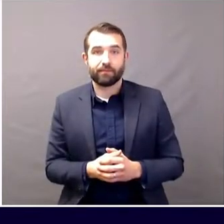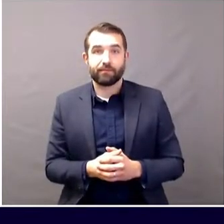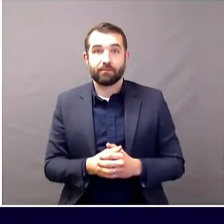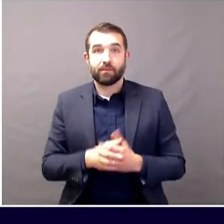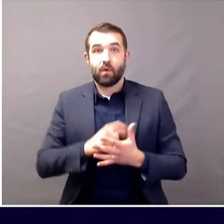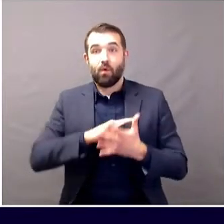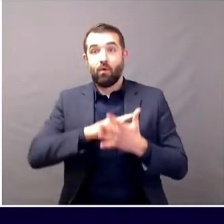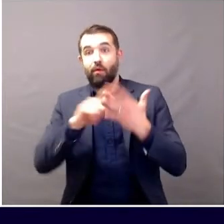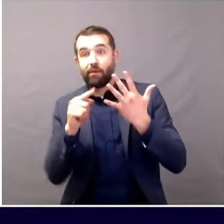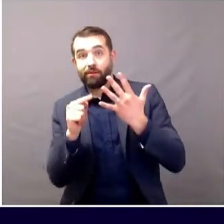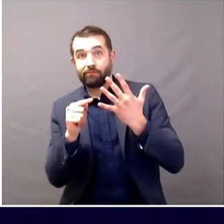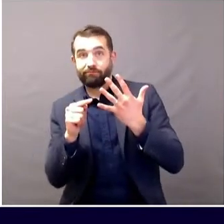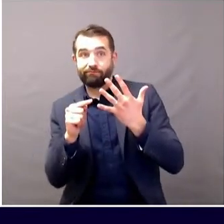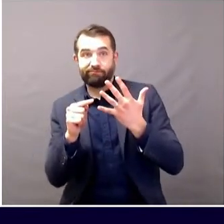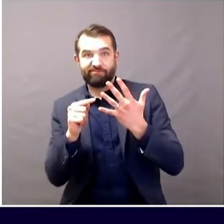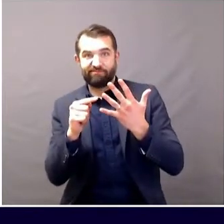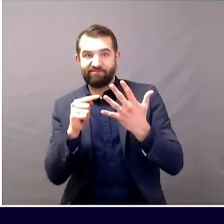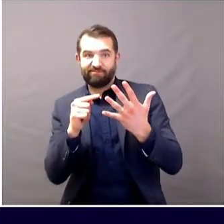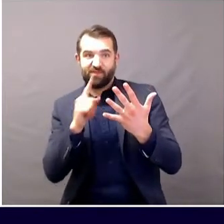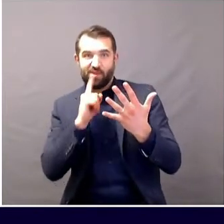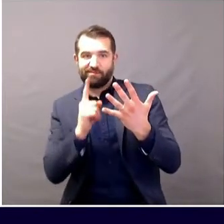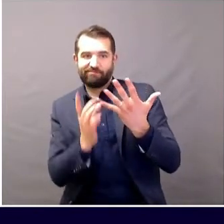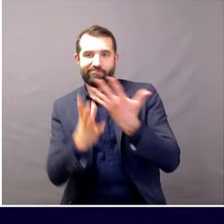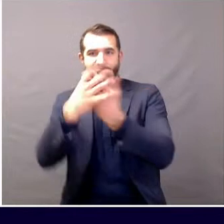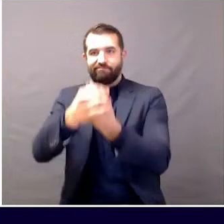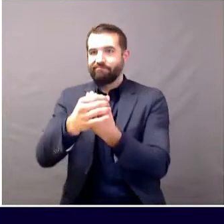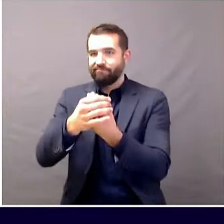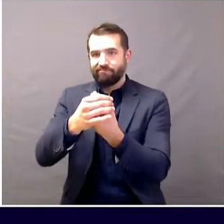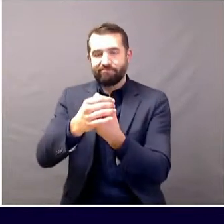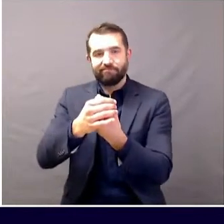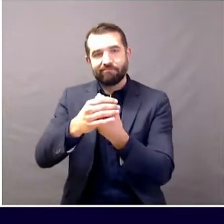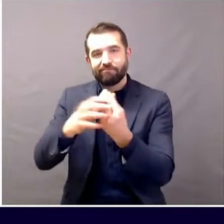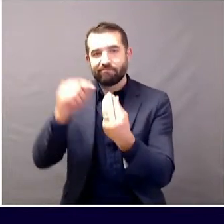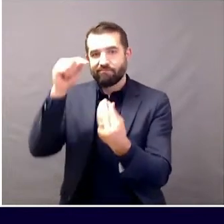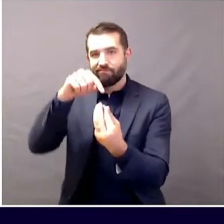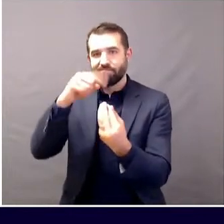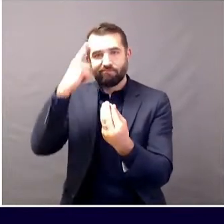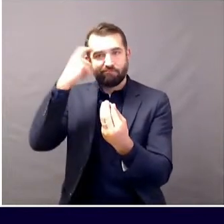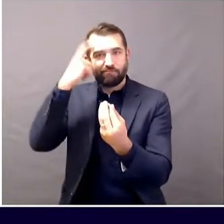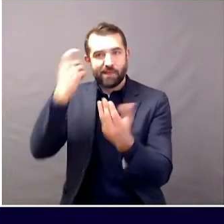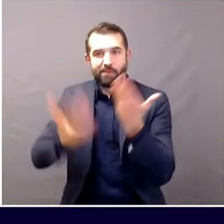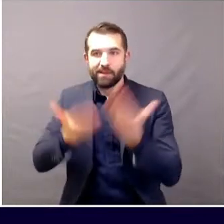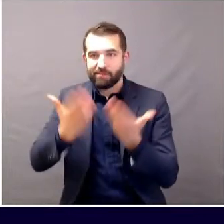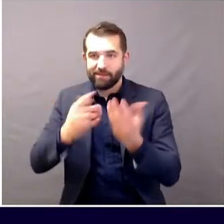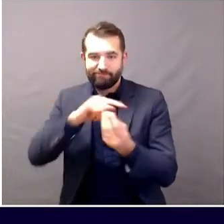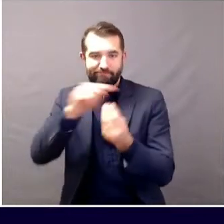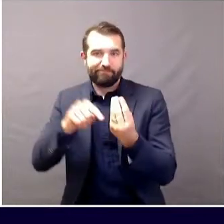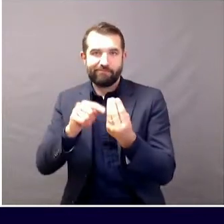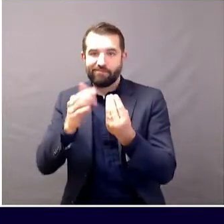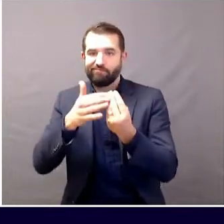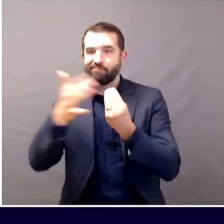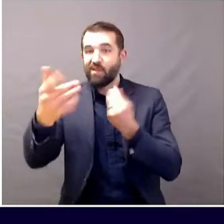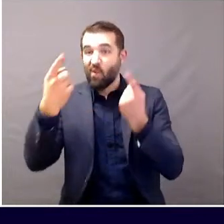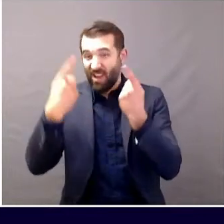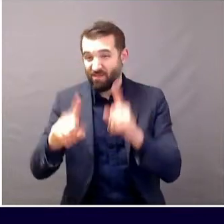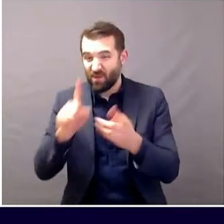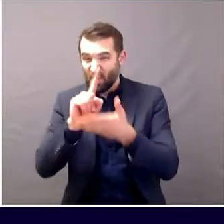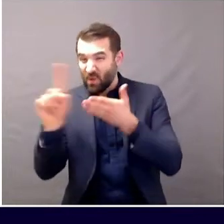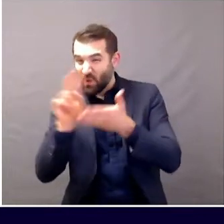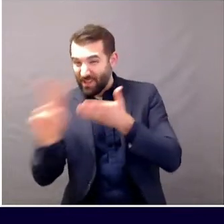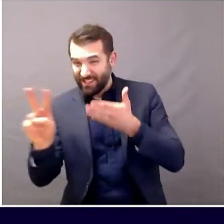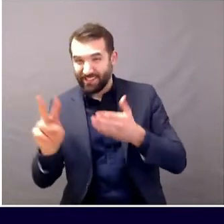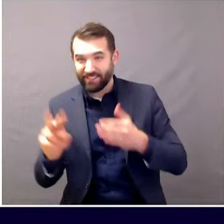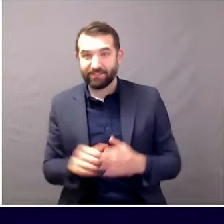direction, which is that the bottom line is that there is a high likelihood of an increased and increasing number of